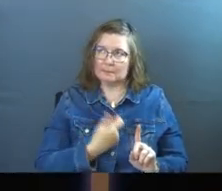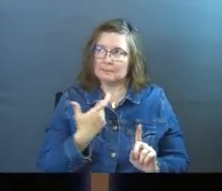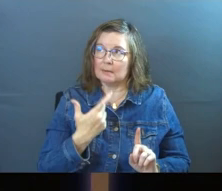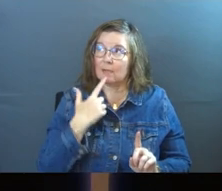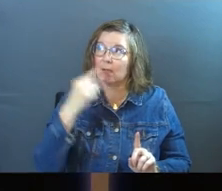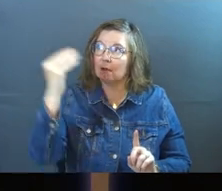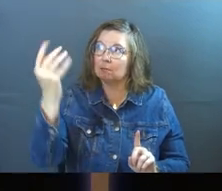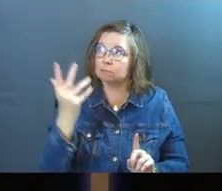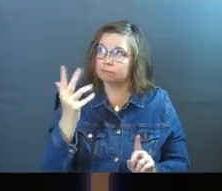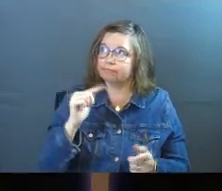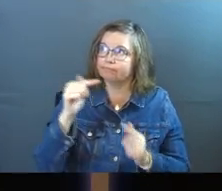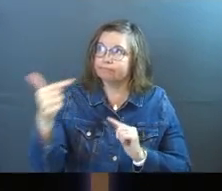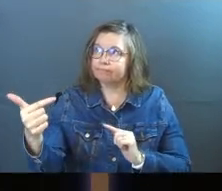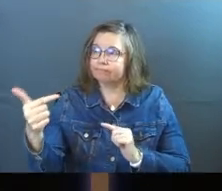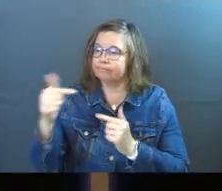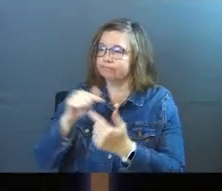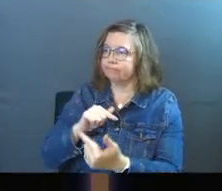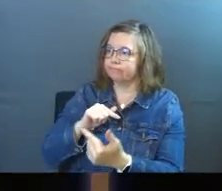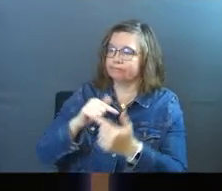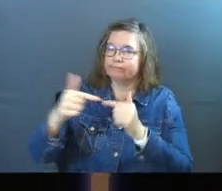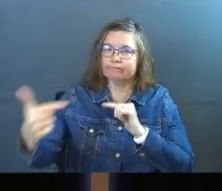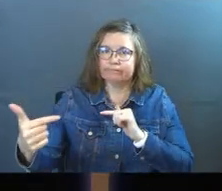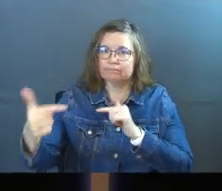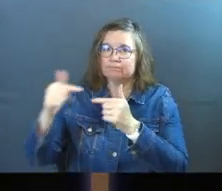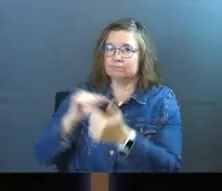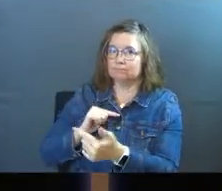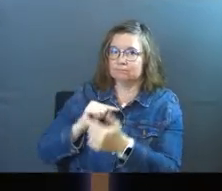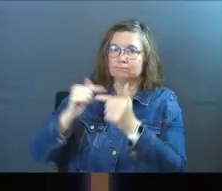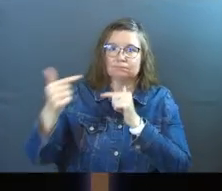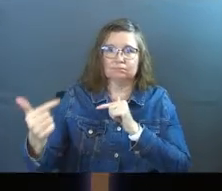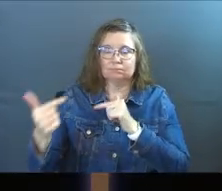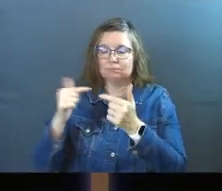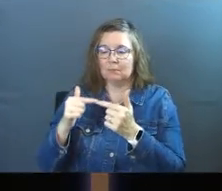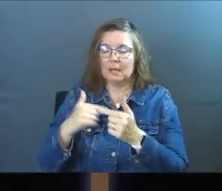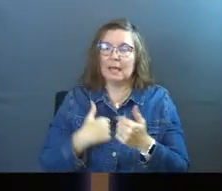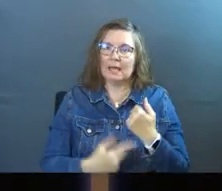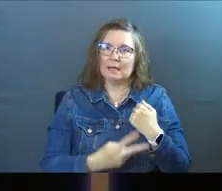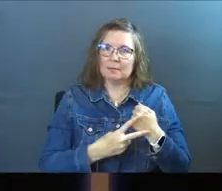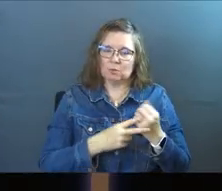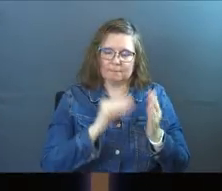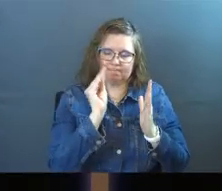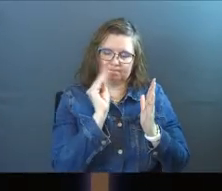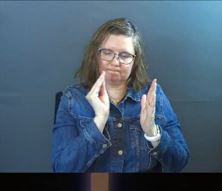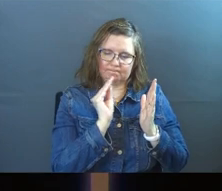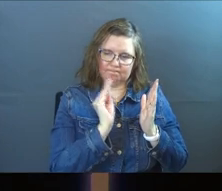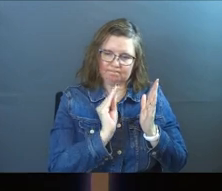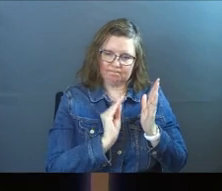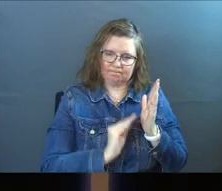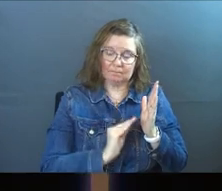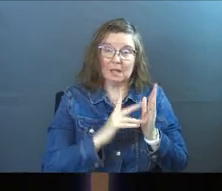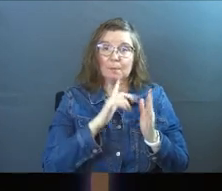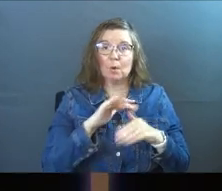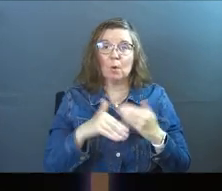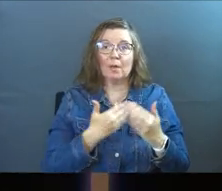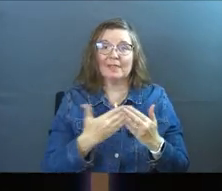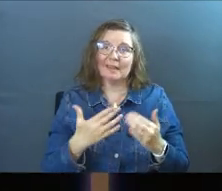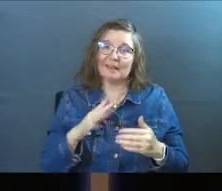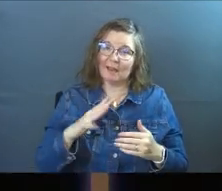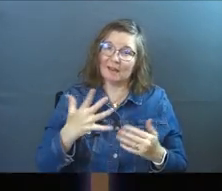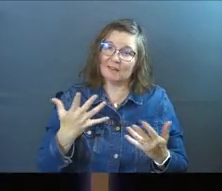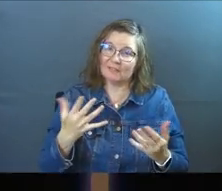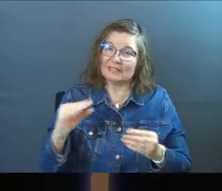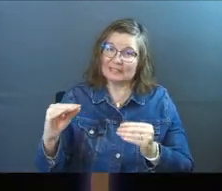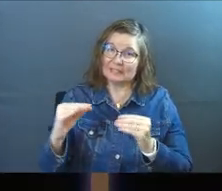then God talks back. And then he says more things and then God talks back. And he preserves this whole conversation because the whole thing kind